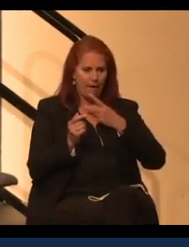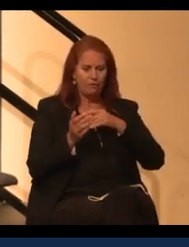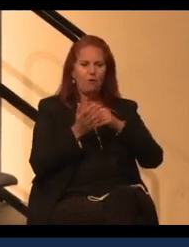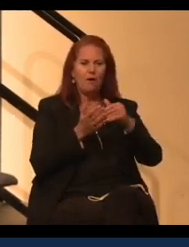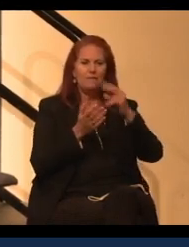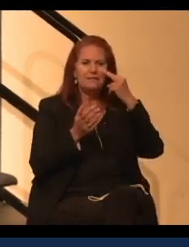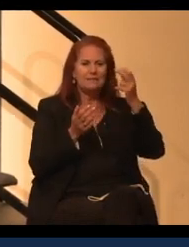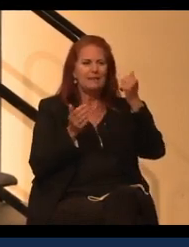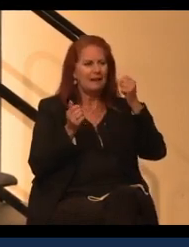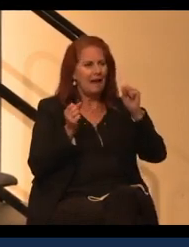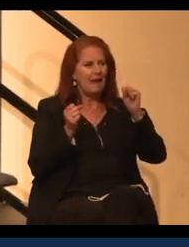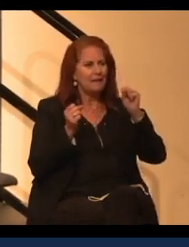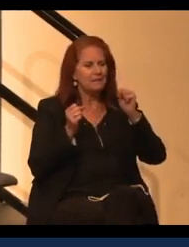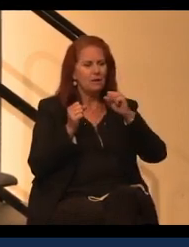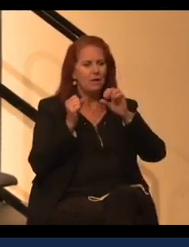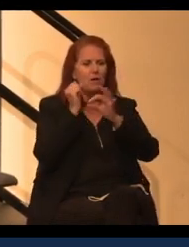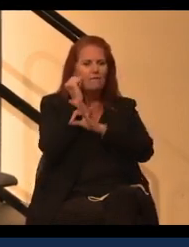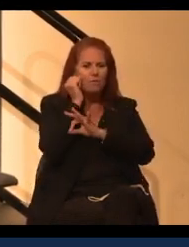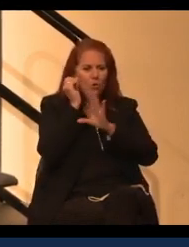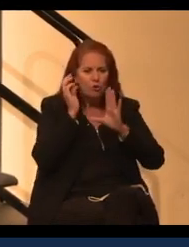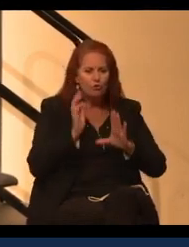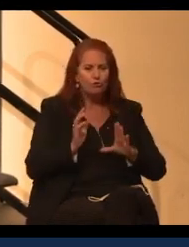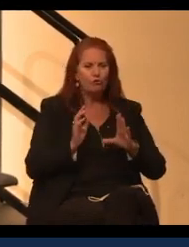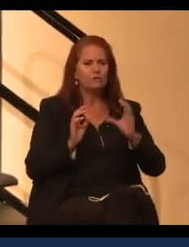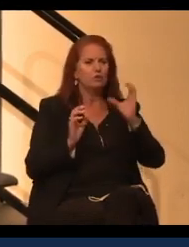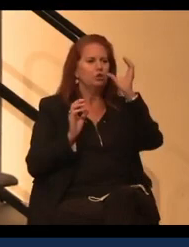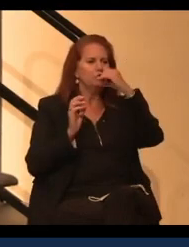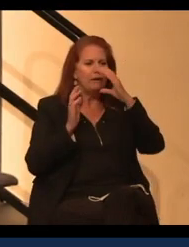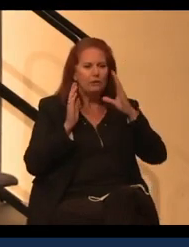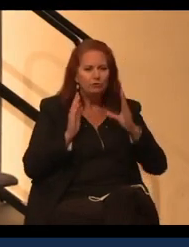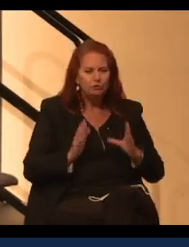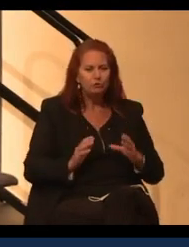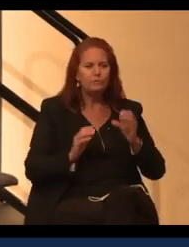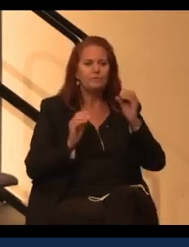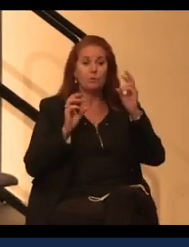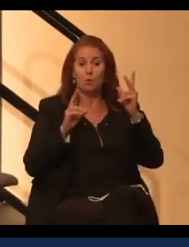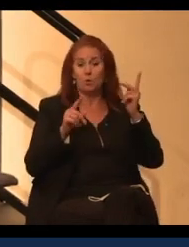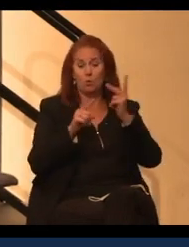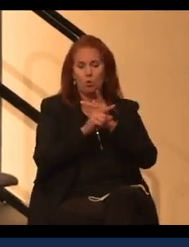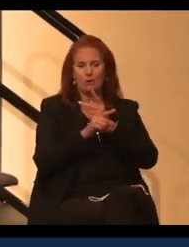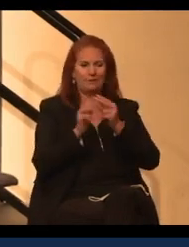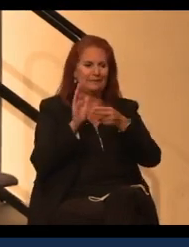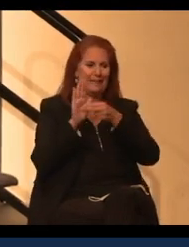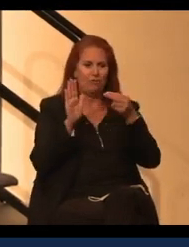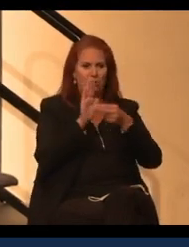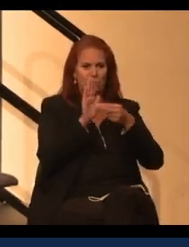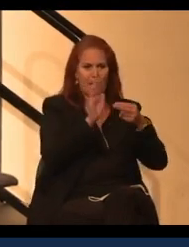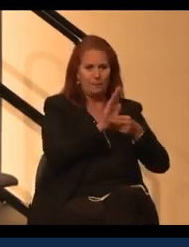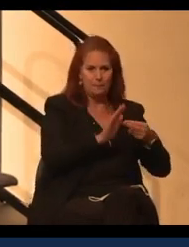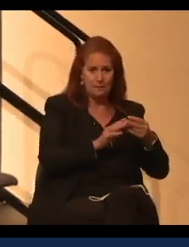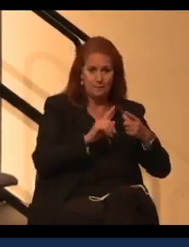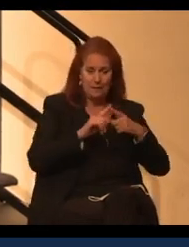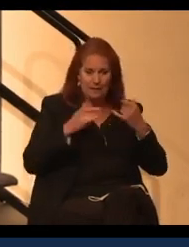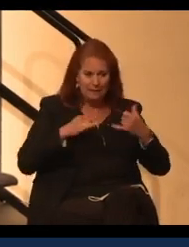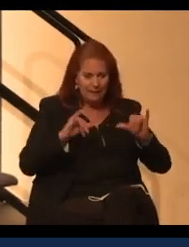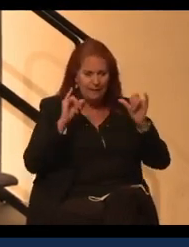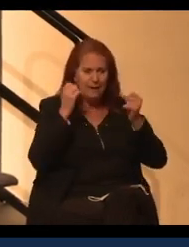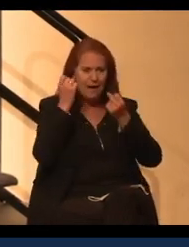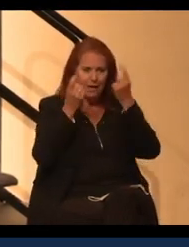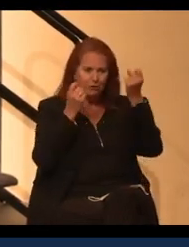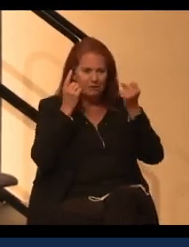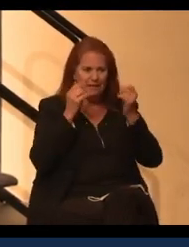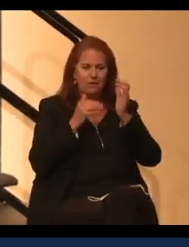seen as so-called foreigners or as strangers, and even worse stereotypes. And yet, understanding